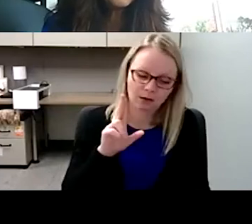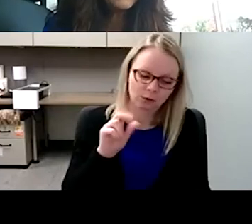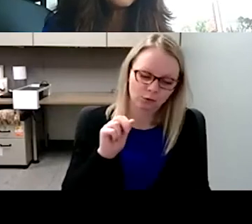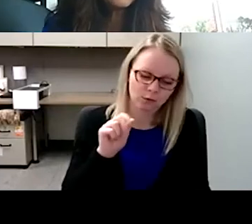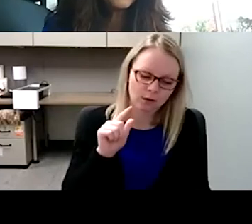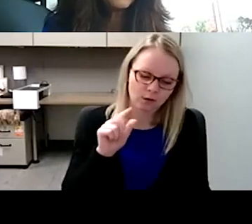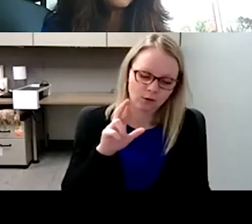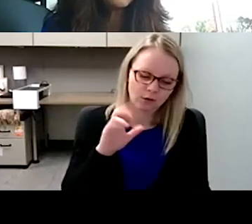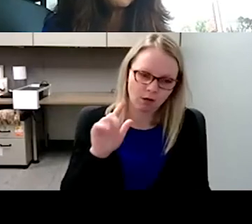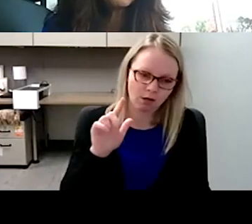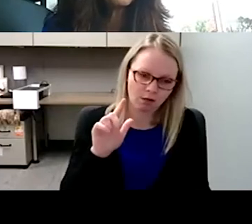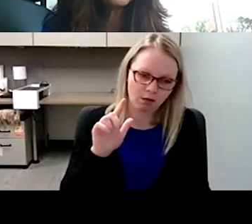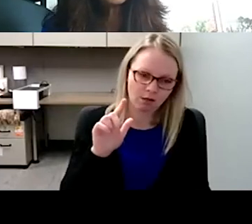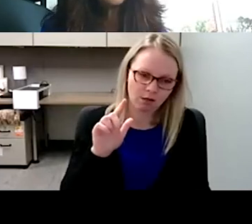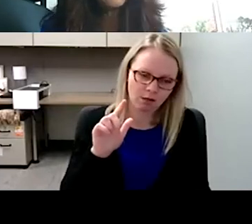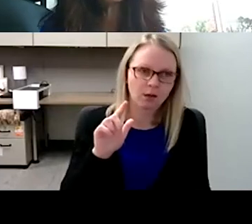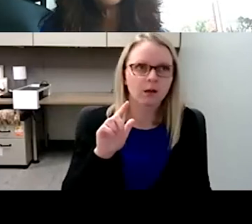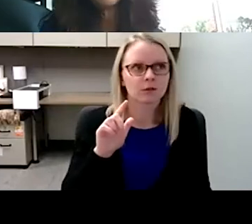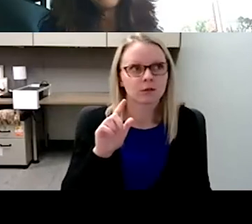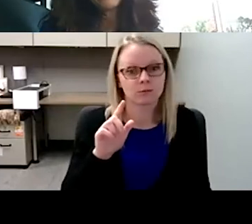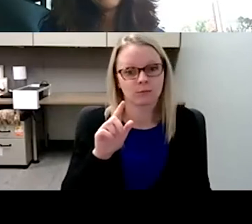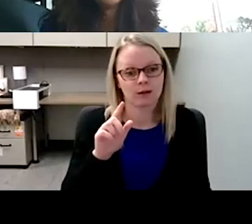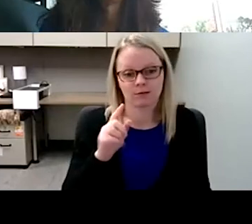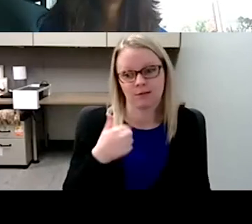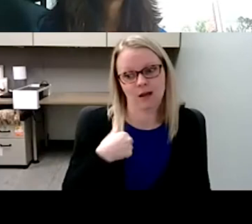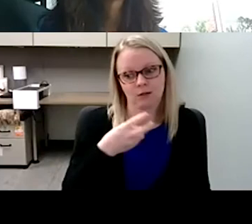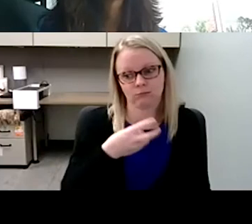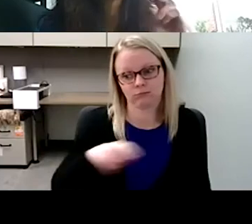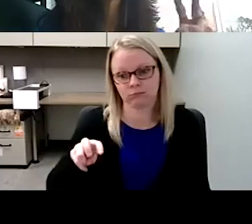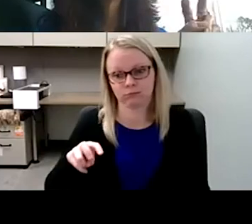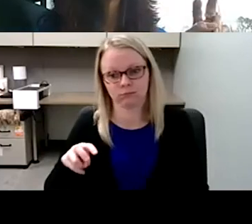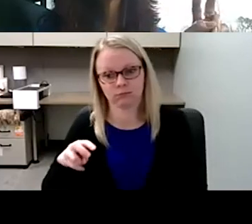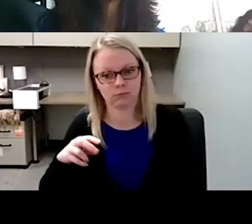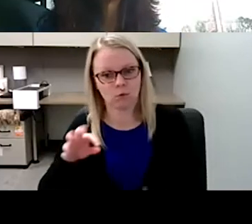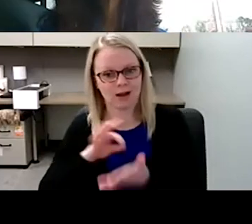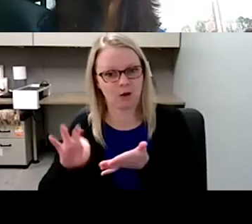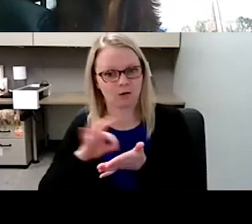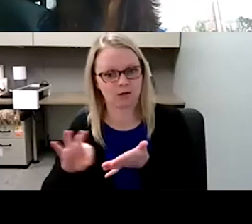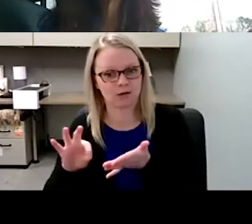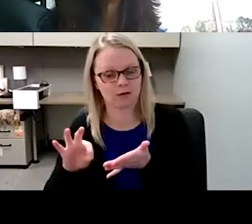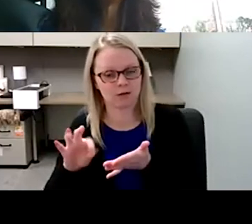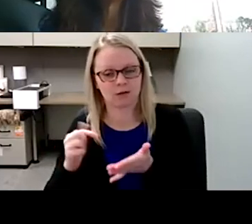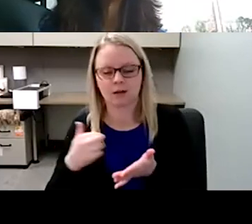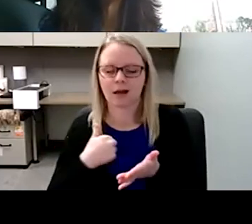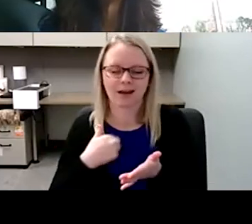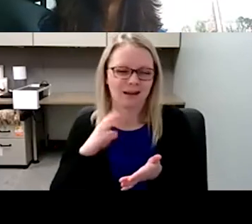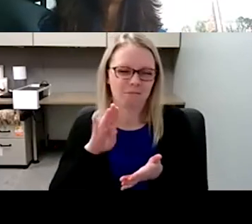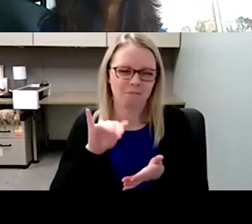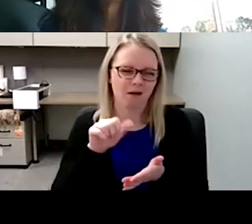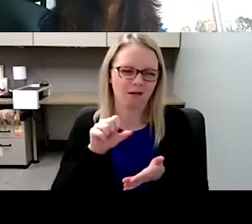going into public accounting, first of all, I'm biased. There's two things. When I started my